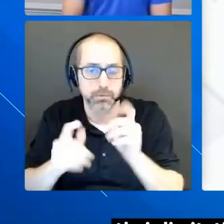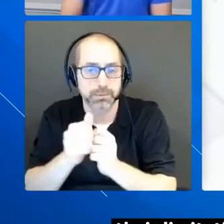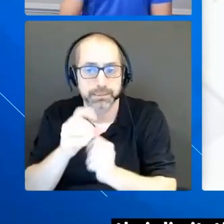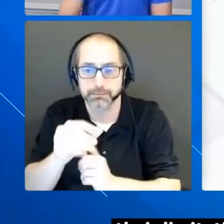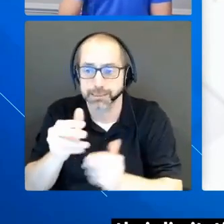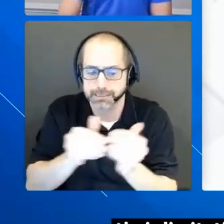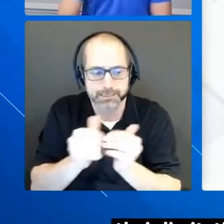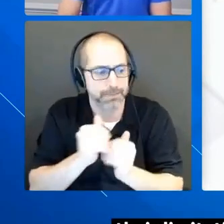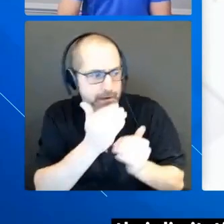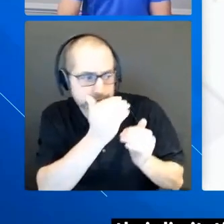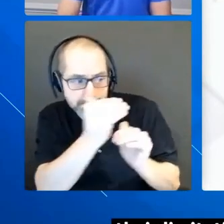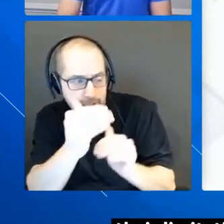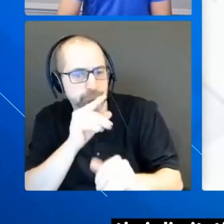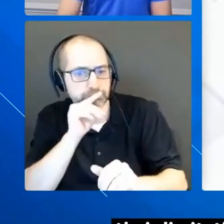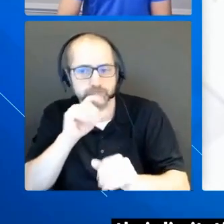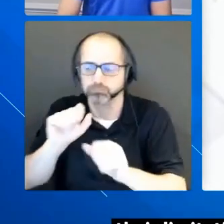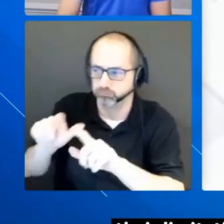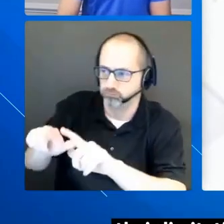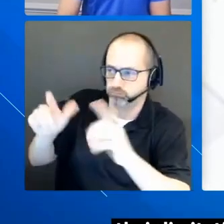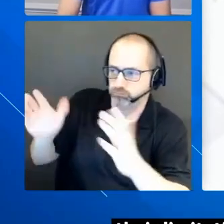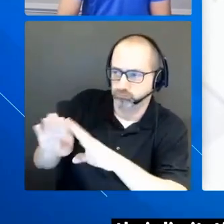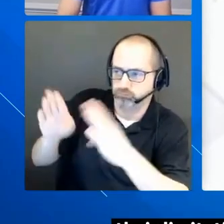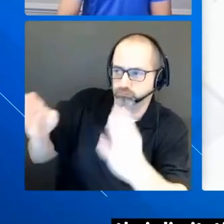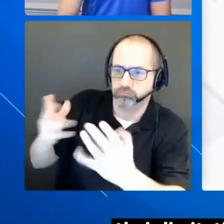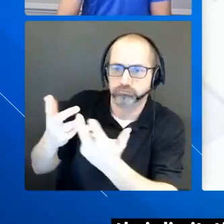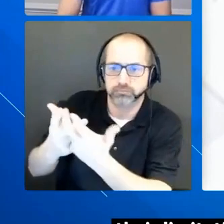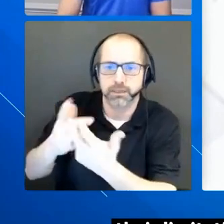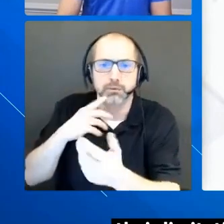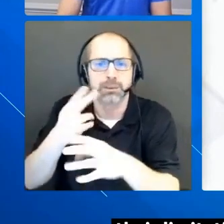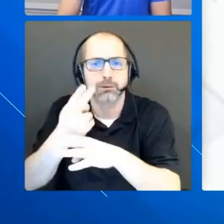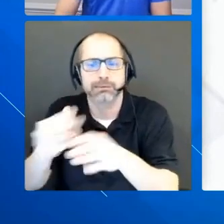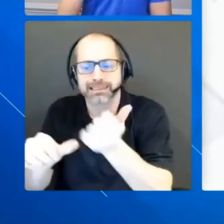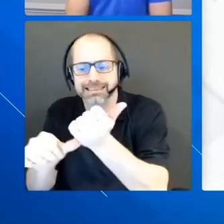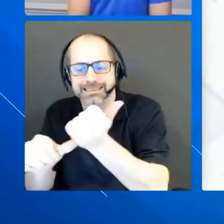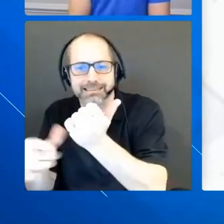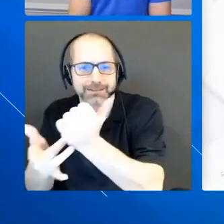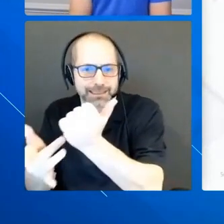limitations, often by use of something called assistive technology.